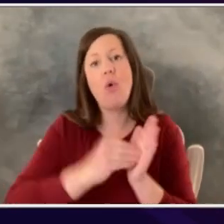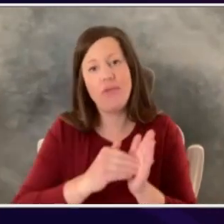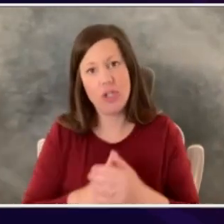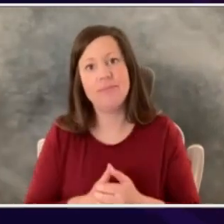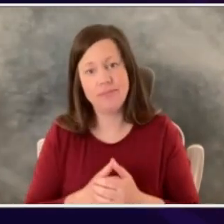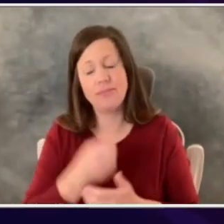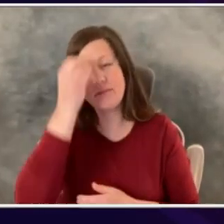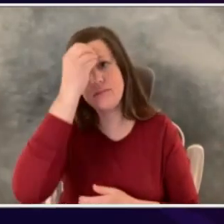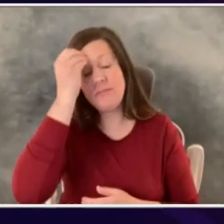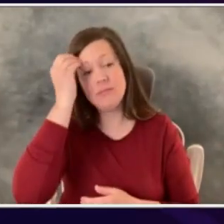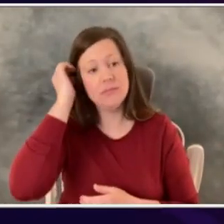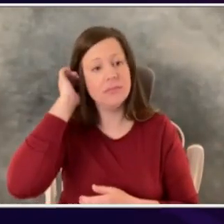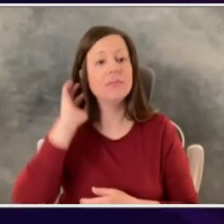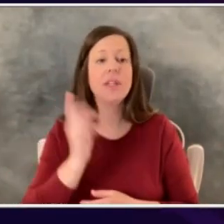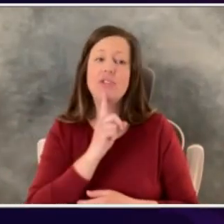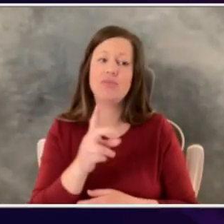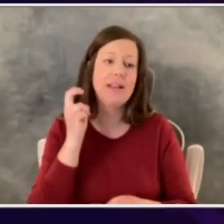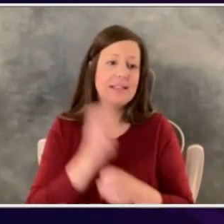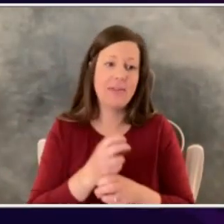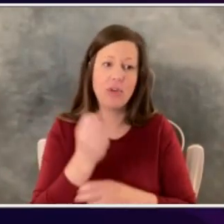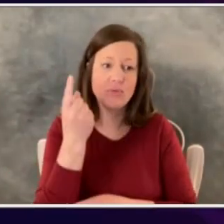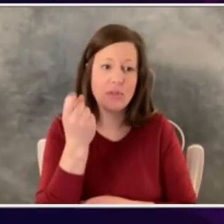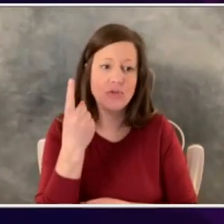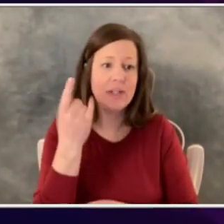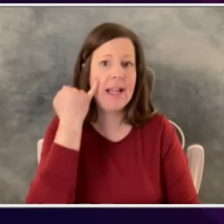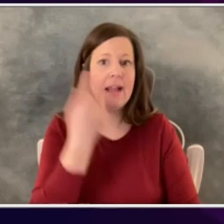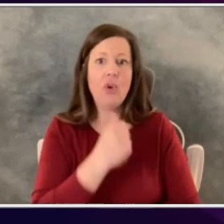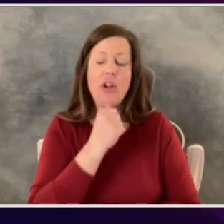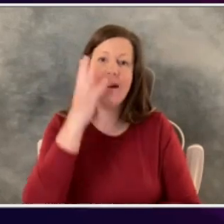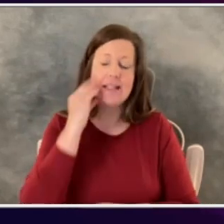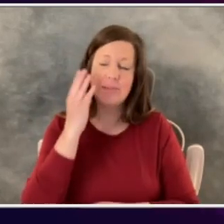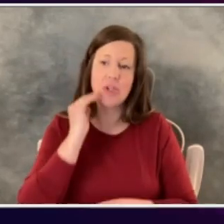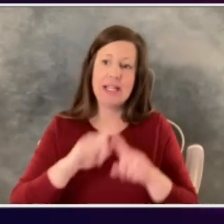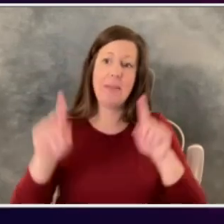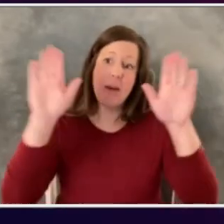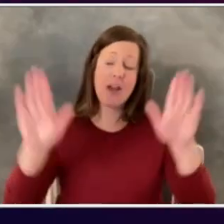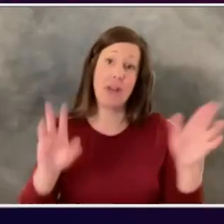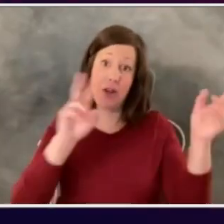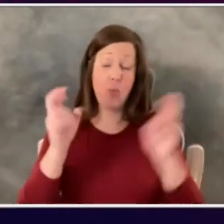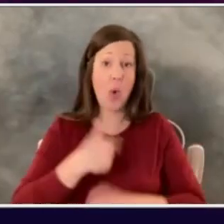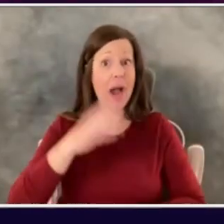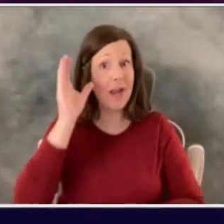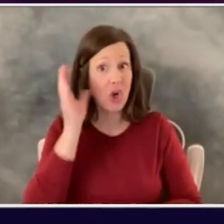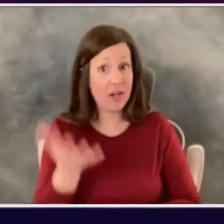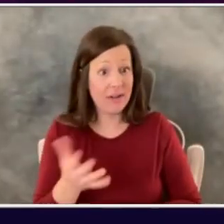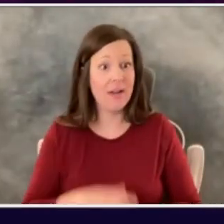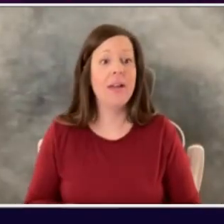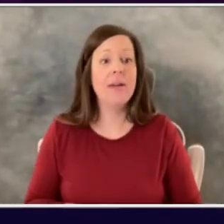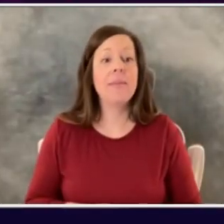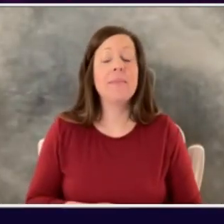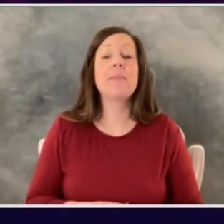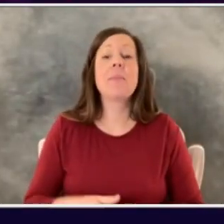to understand if you're not experiencing it firsthand. But a great quote that I heard was, err if you must on the side